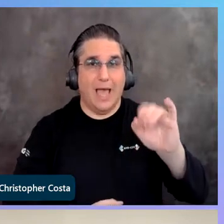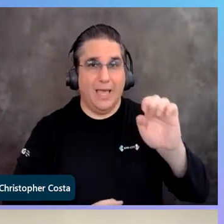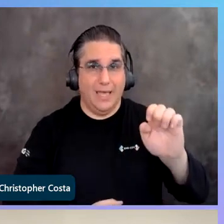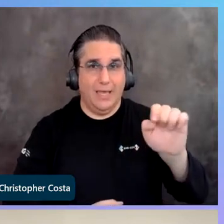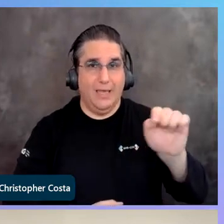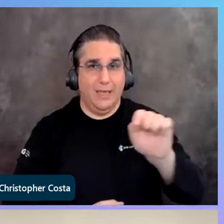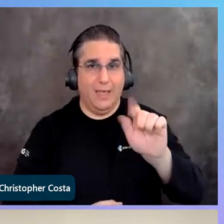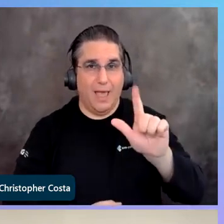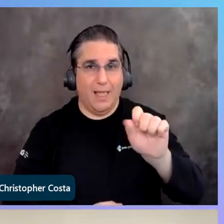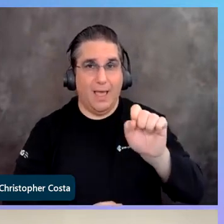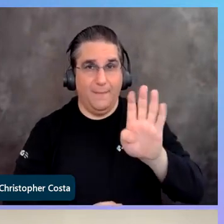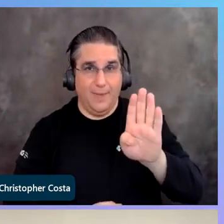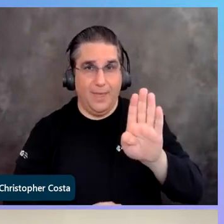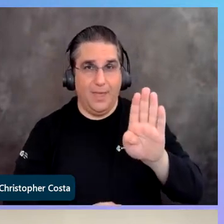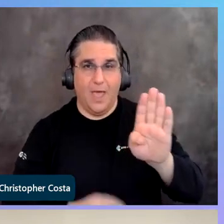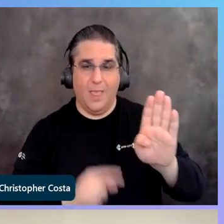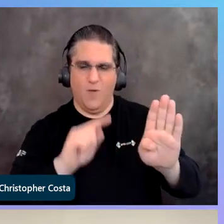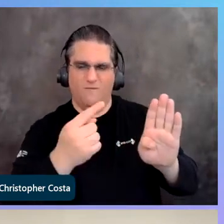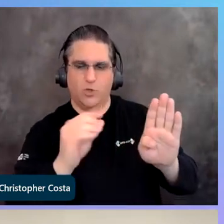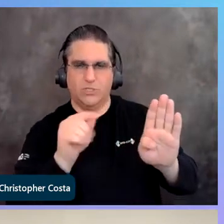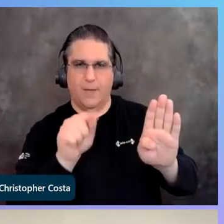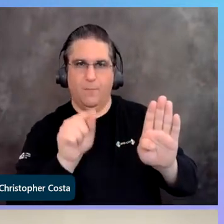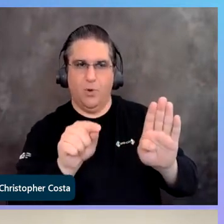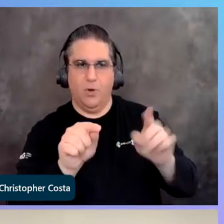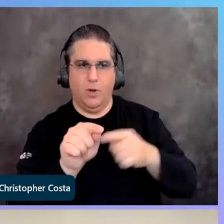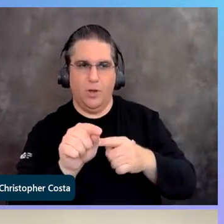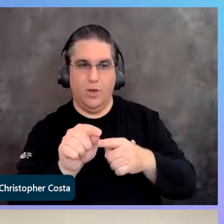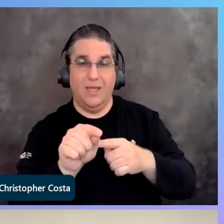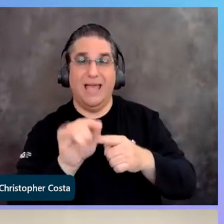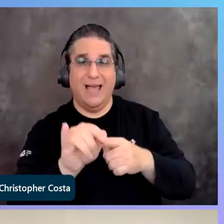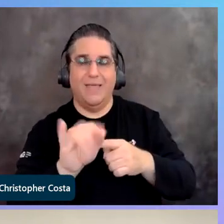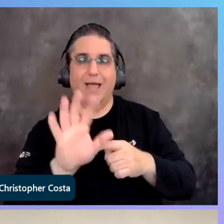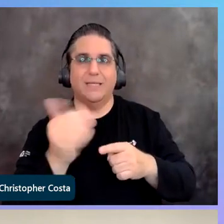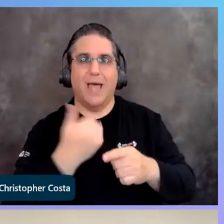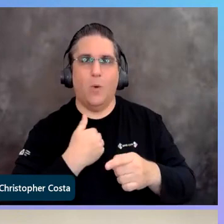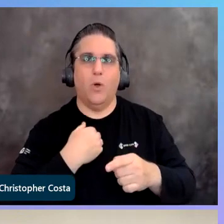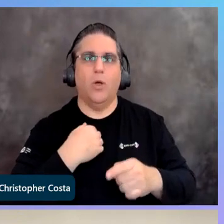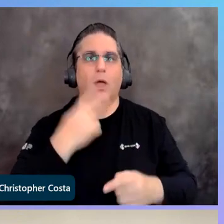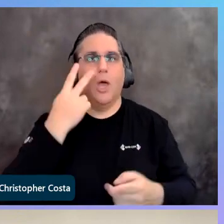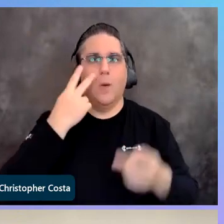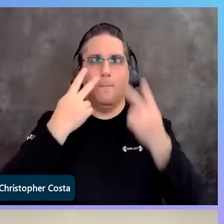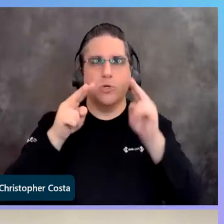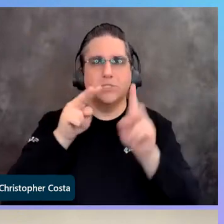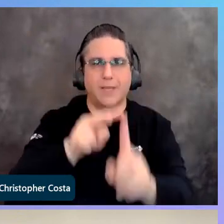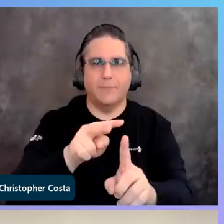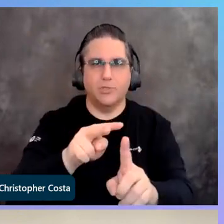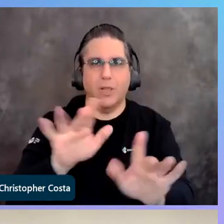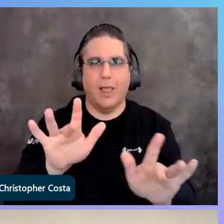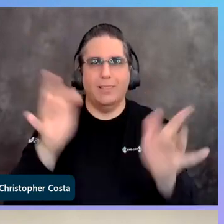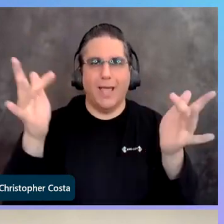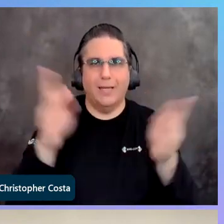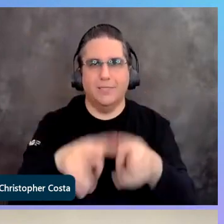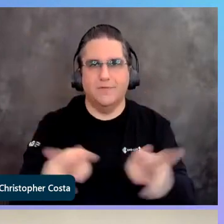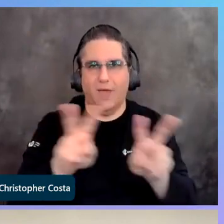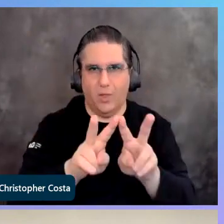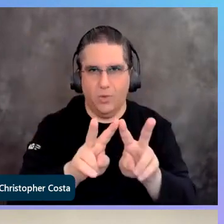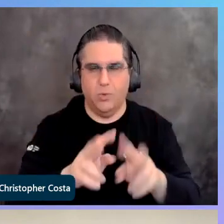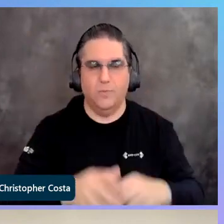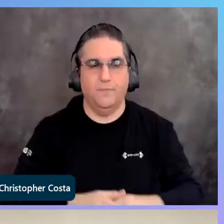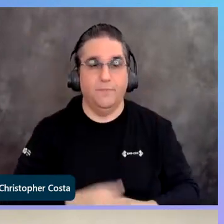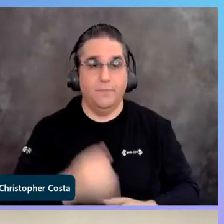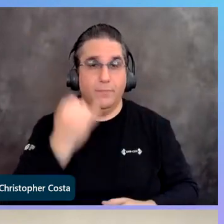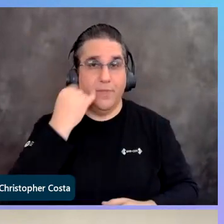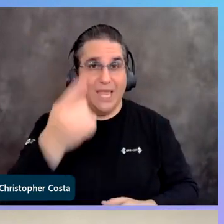CIELAB color space. It's called the perceptual lightness value. If you've delved into color and